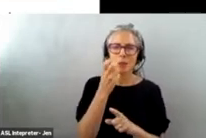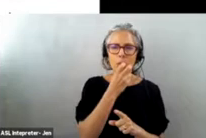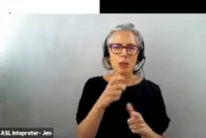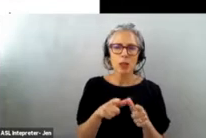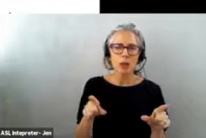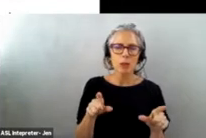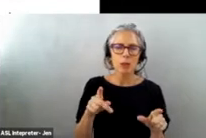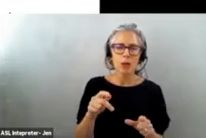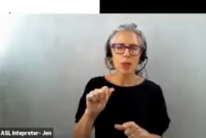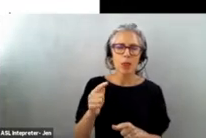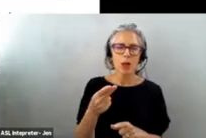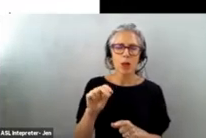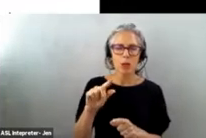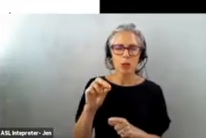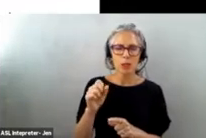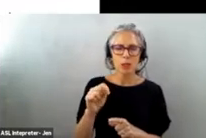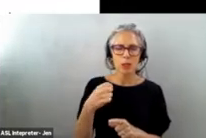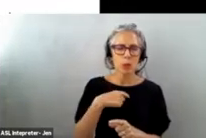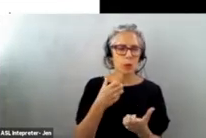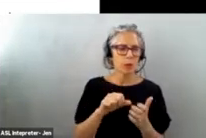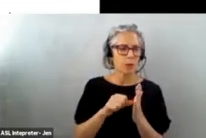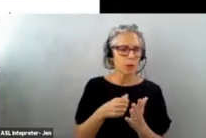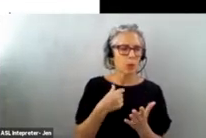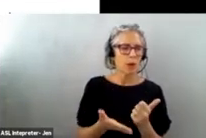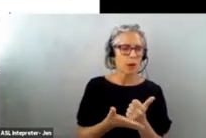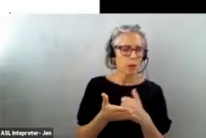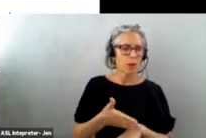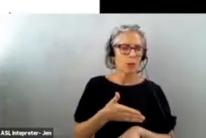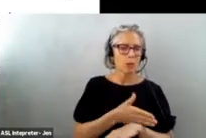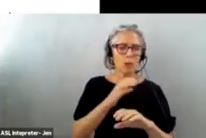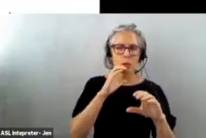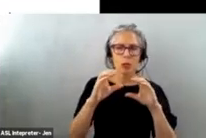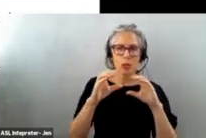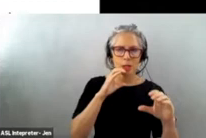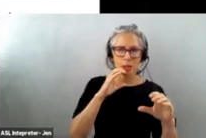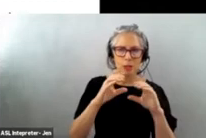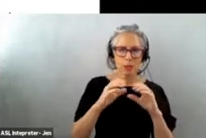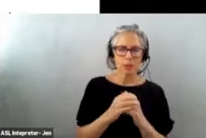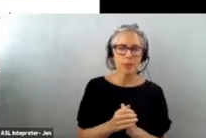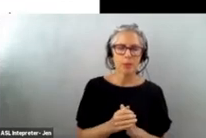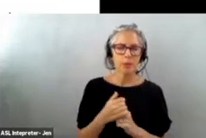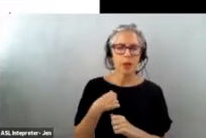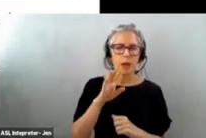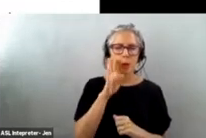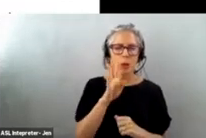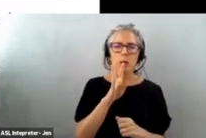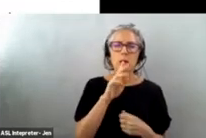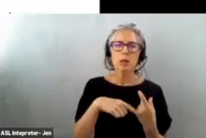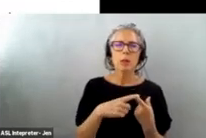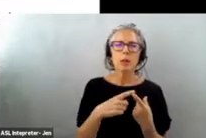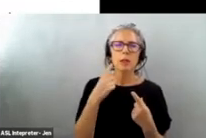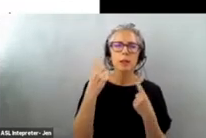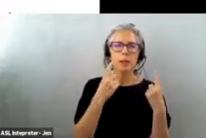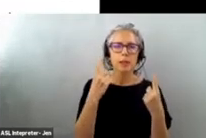want to emphasize that we are helping with communication. I'm going to talk about consideration